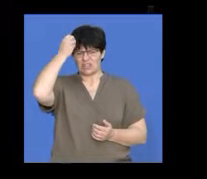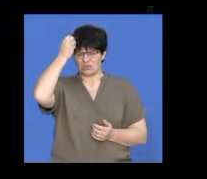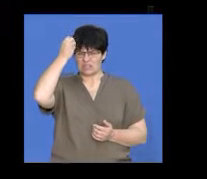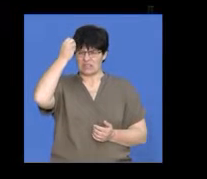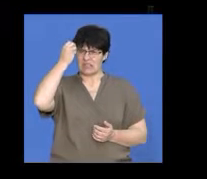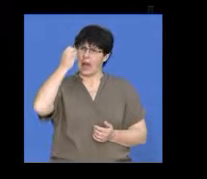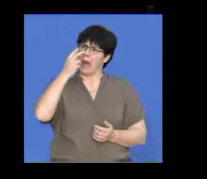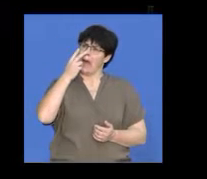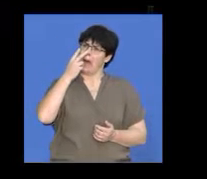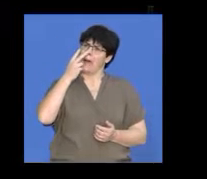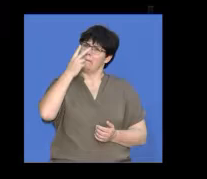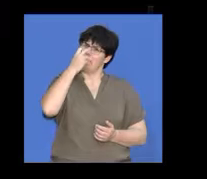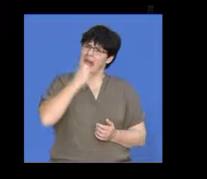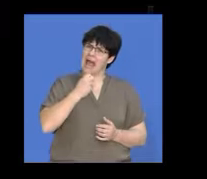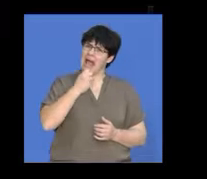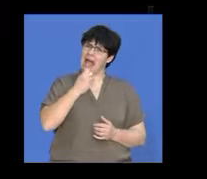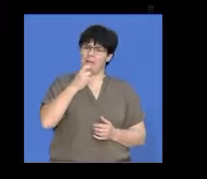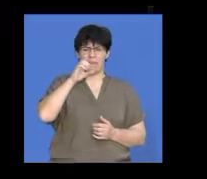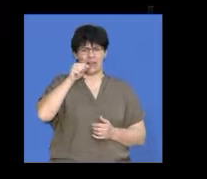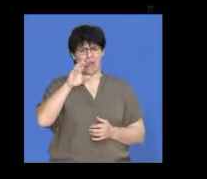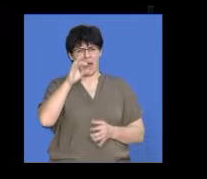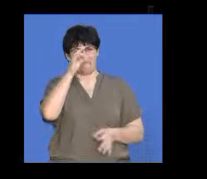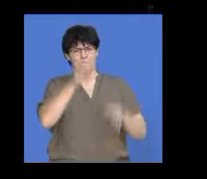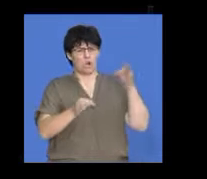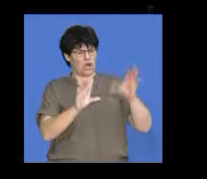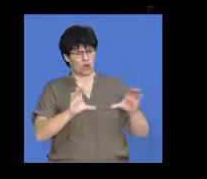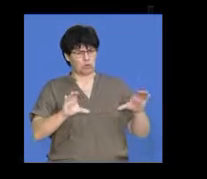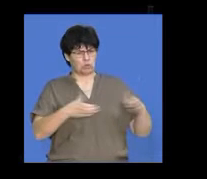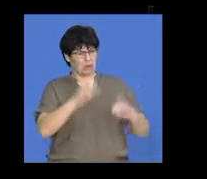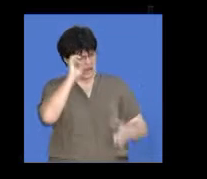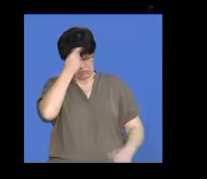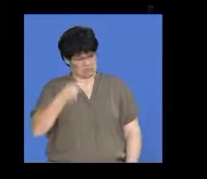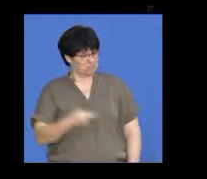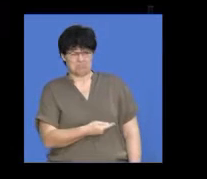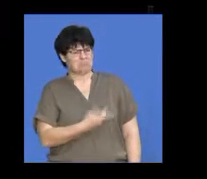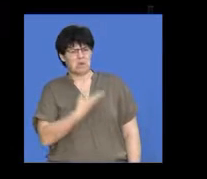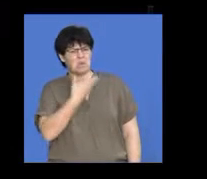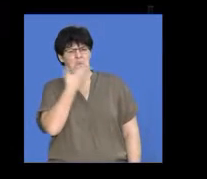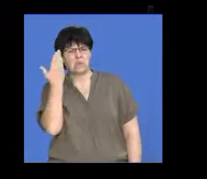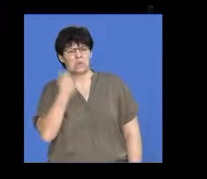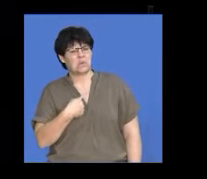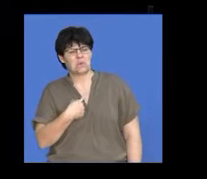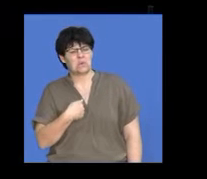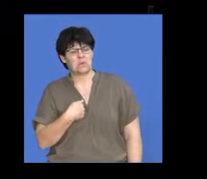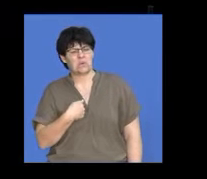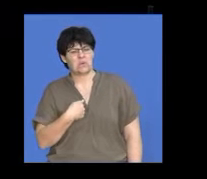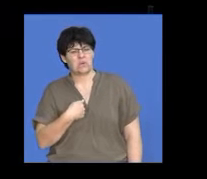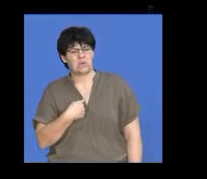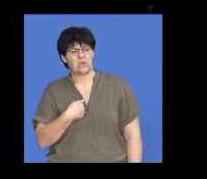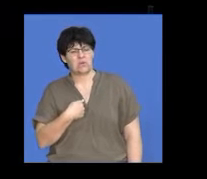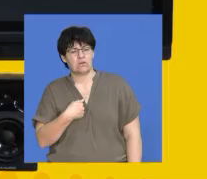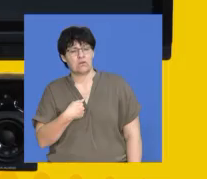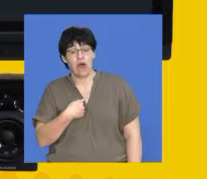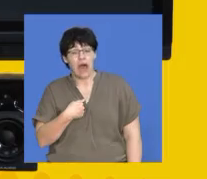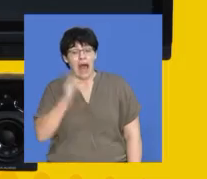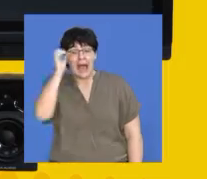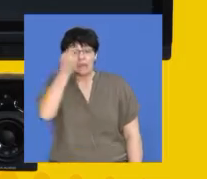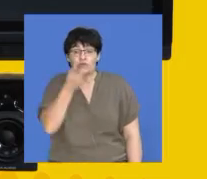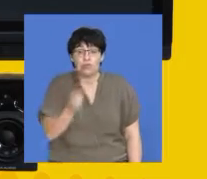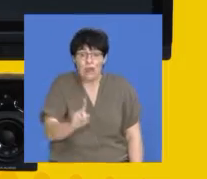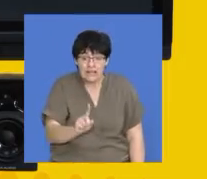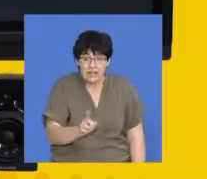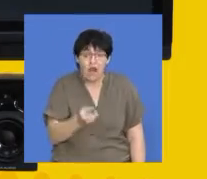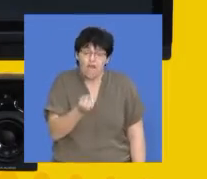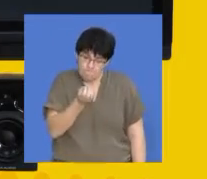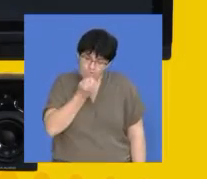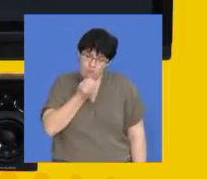Black Panther Party's politics. So I'm going to underline this. They did not have an interest. They were only interested in